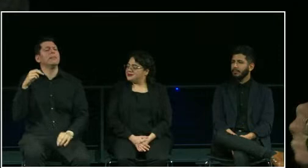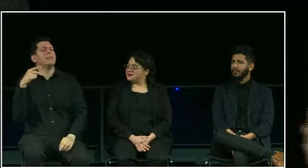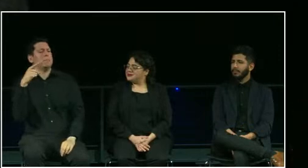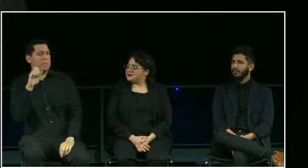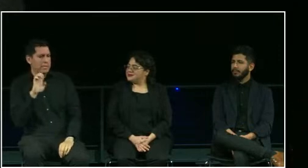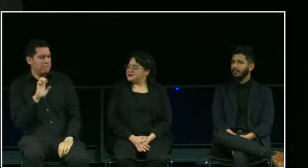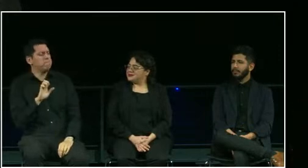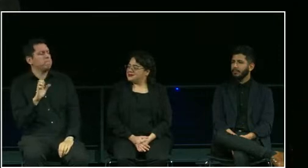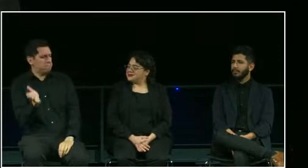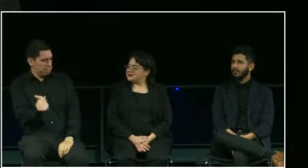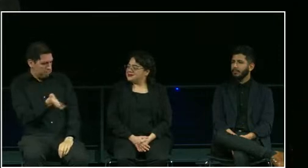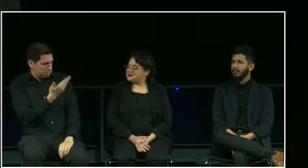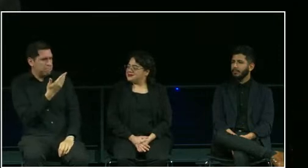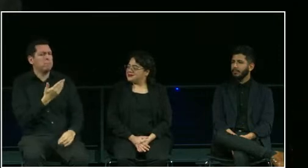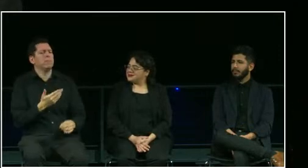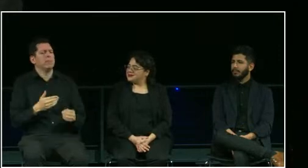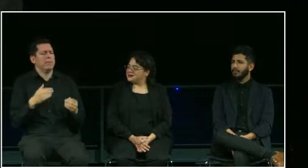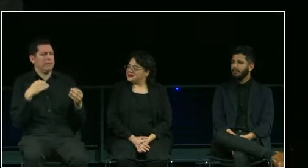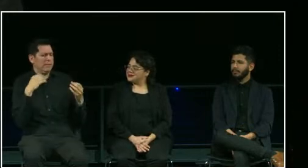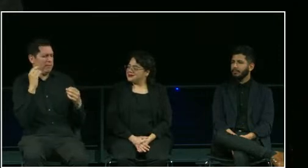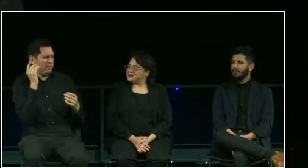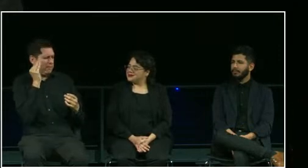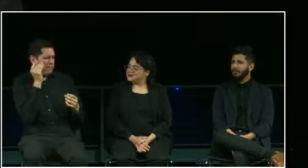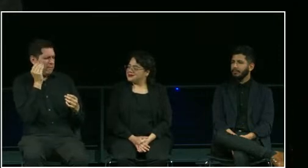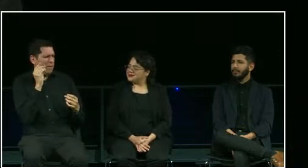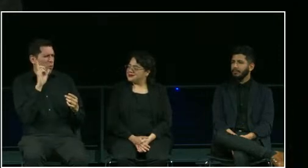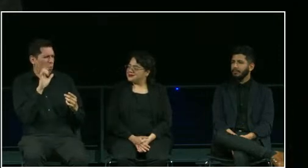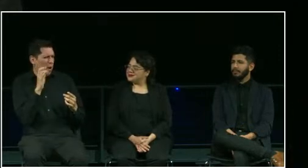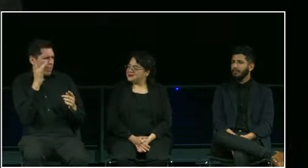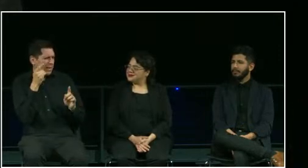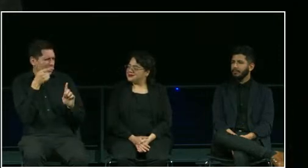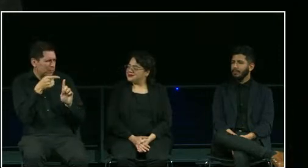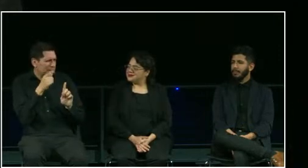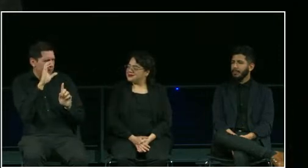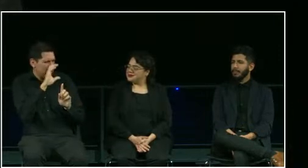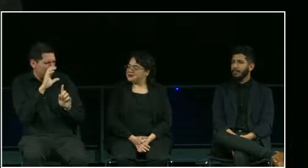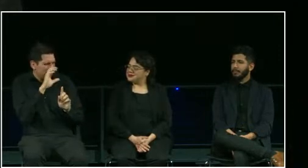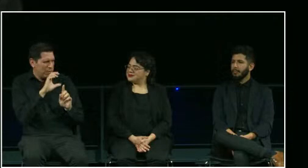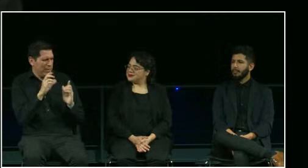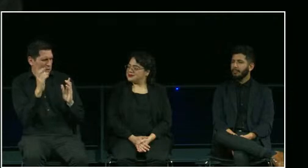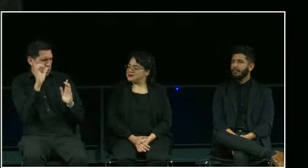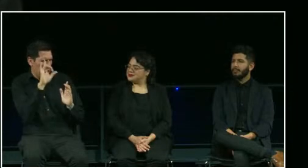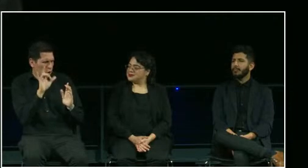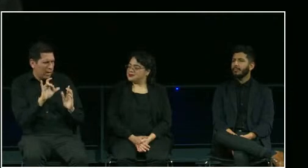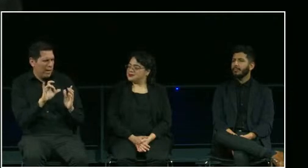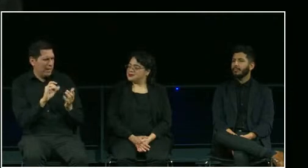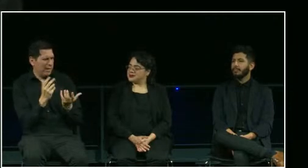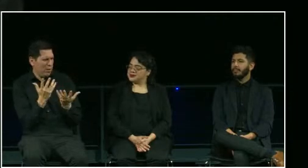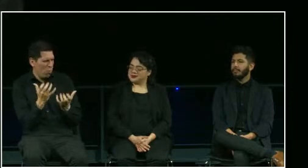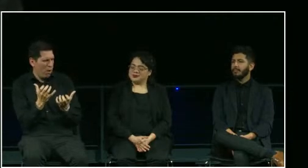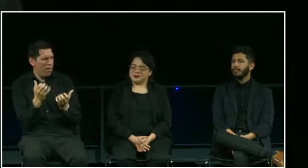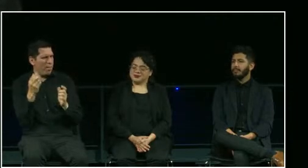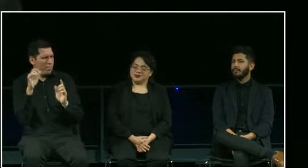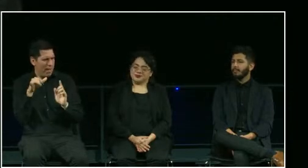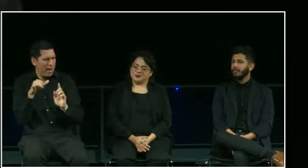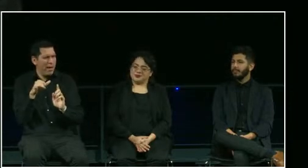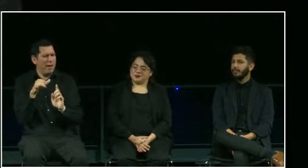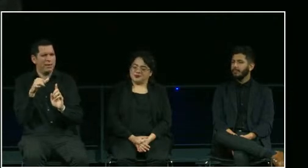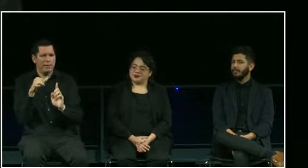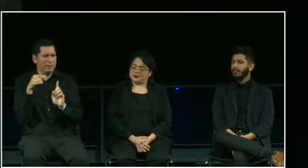back and really think hard about why we were going for that look and why you wanted to do it and come up with a great